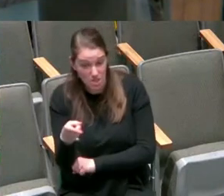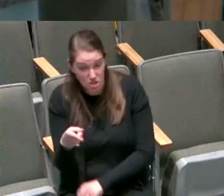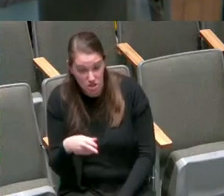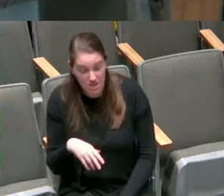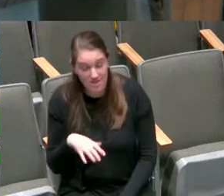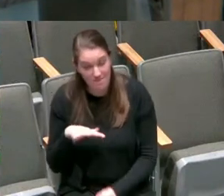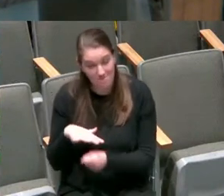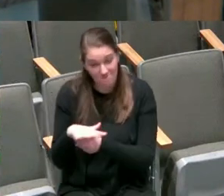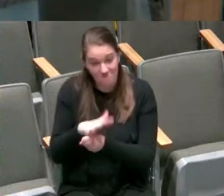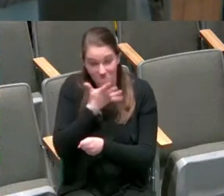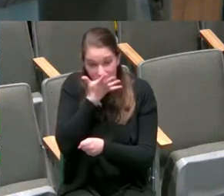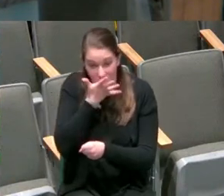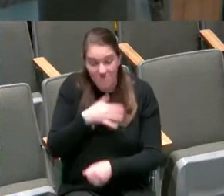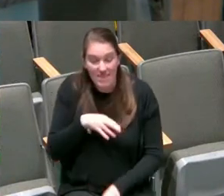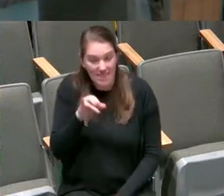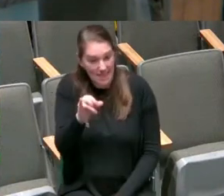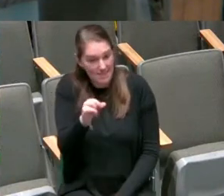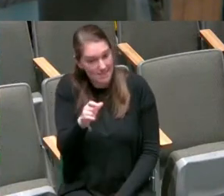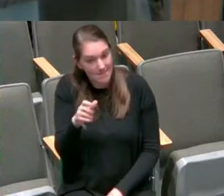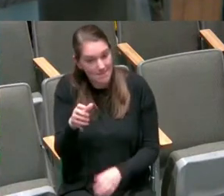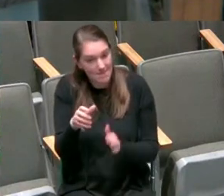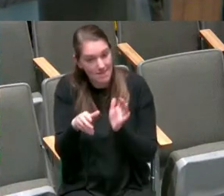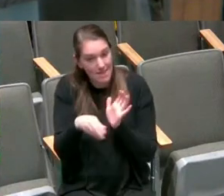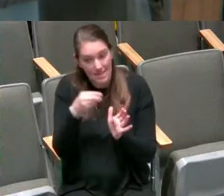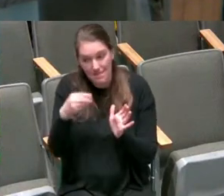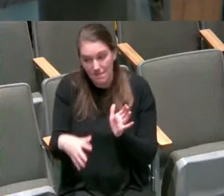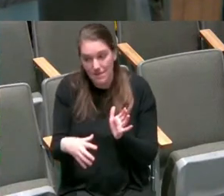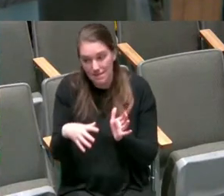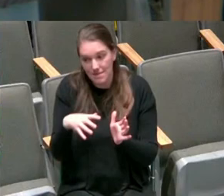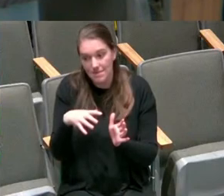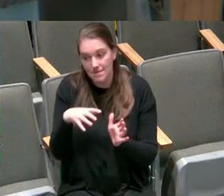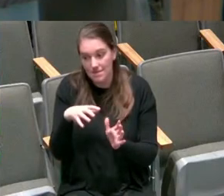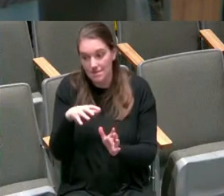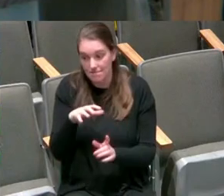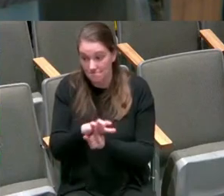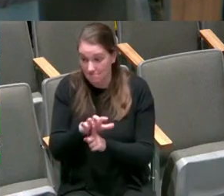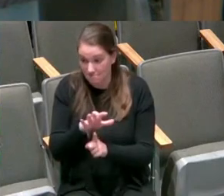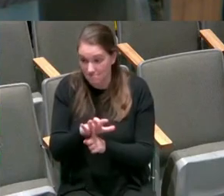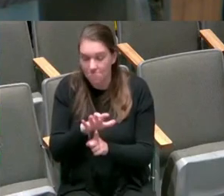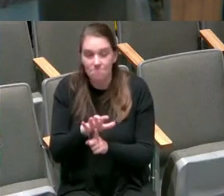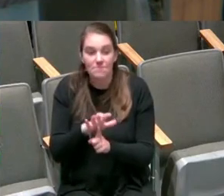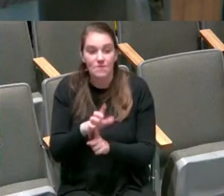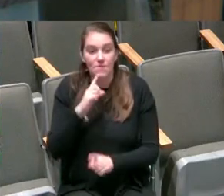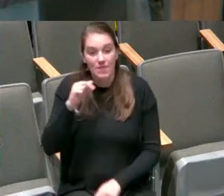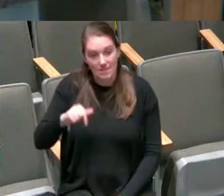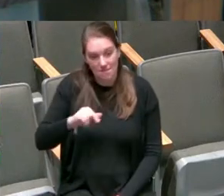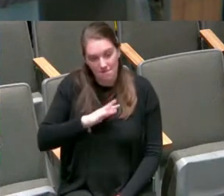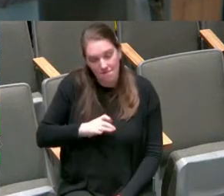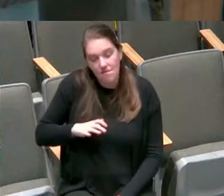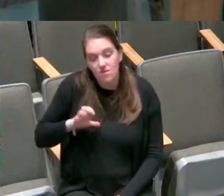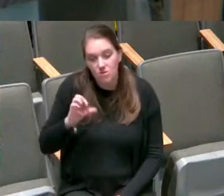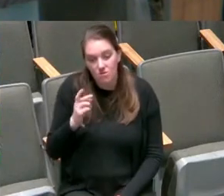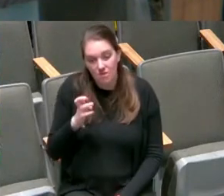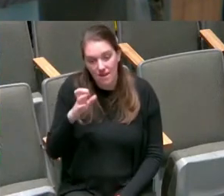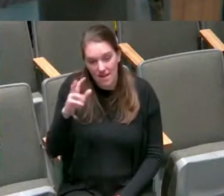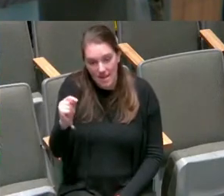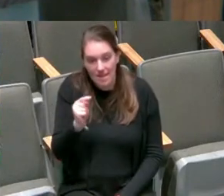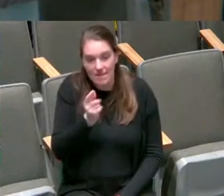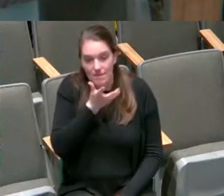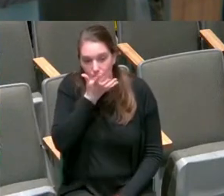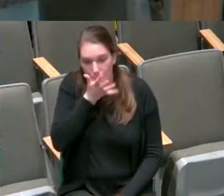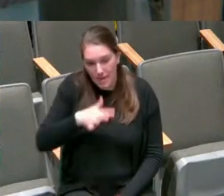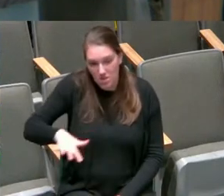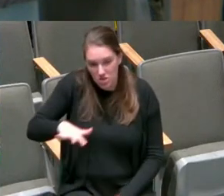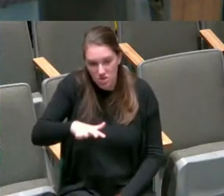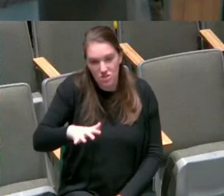the big that's the big ticket item this year uh and this will get us a qriket pitch on Fruit Street